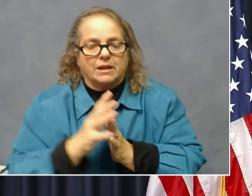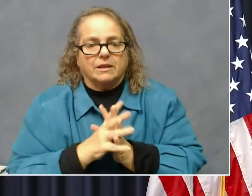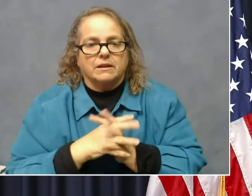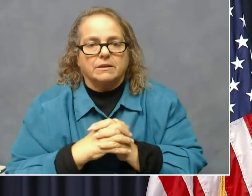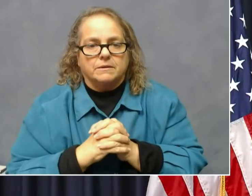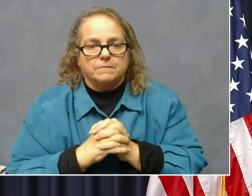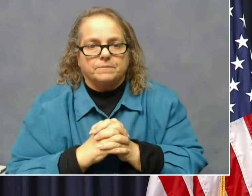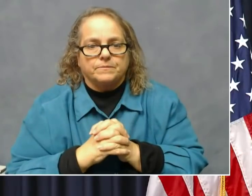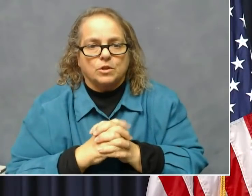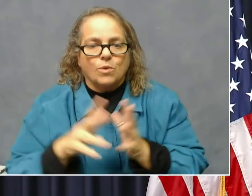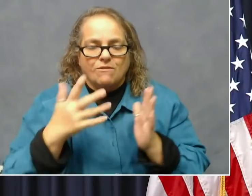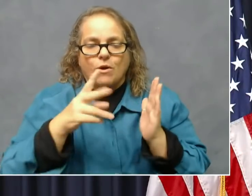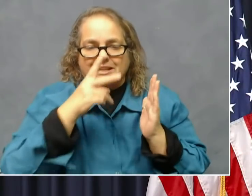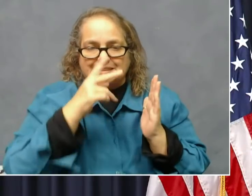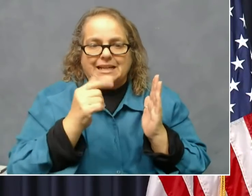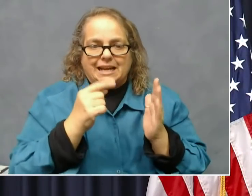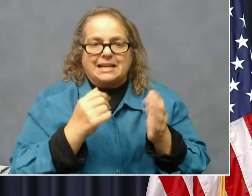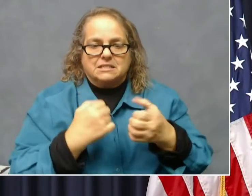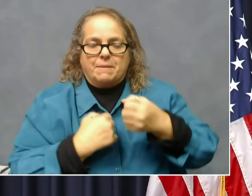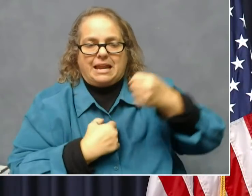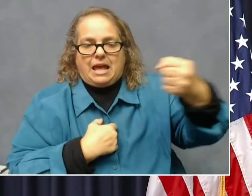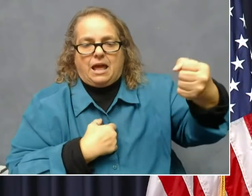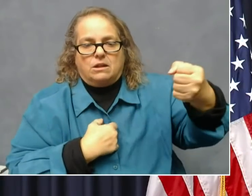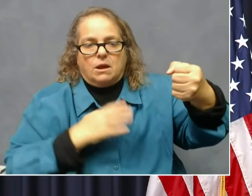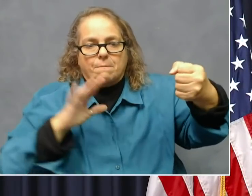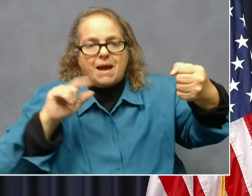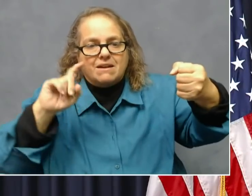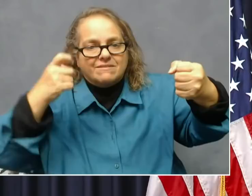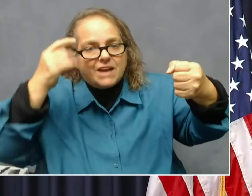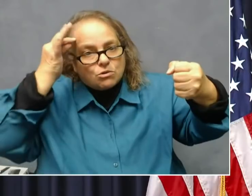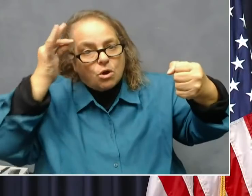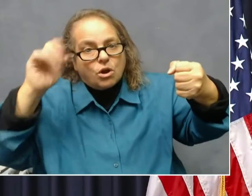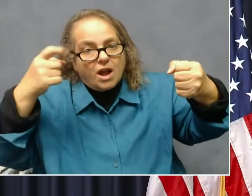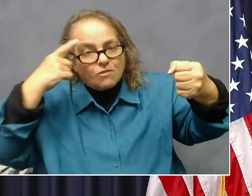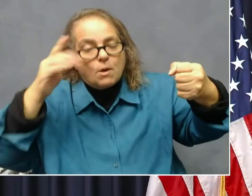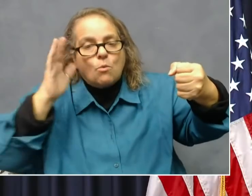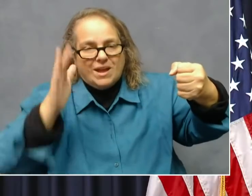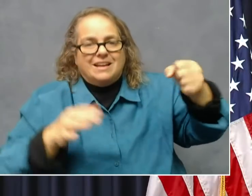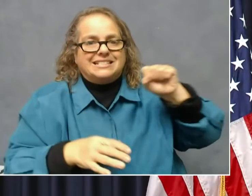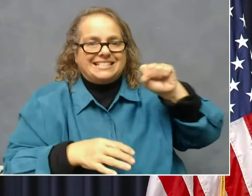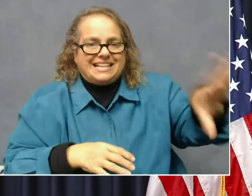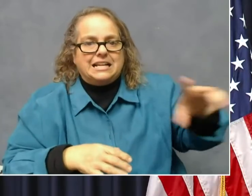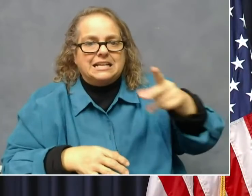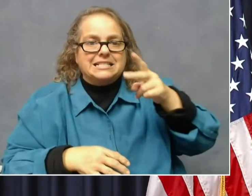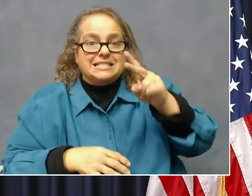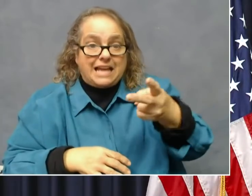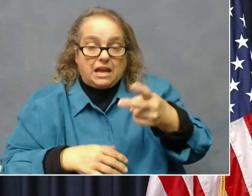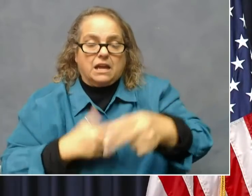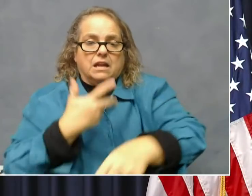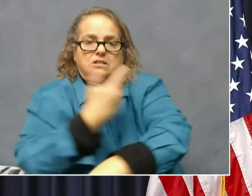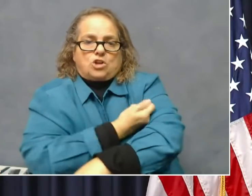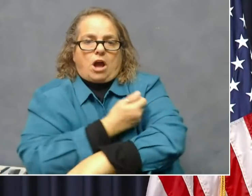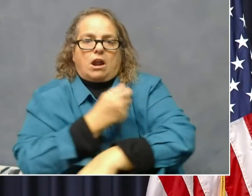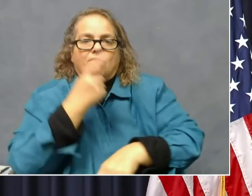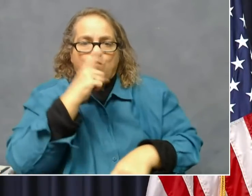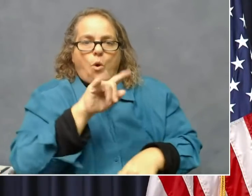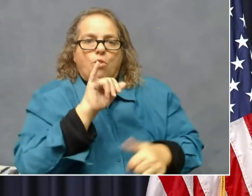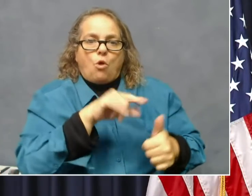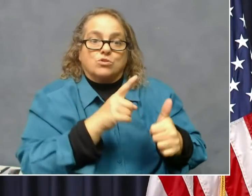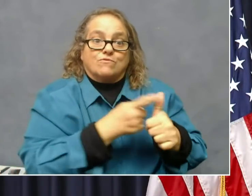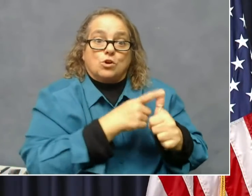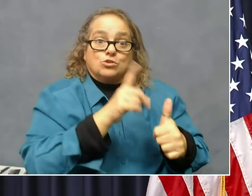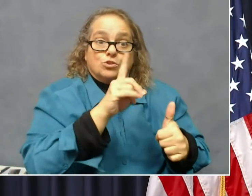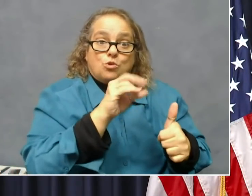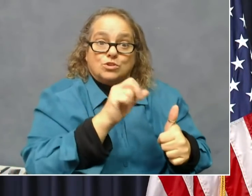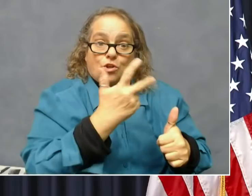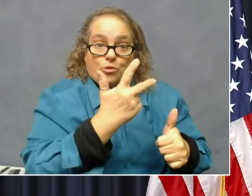it's being held back by the federal government. We believe that as early as Monday, that Walgreens, in the